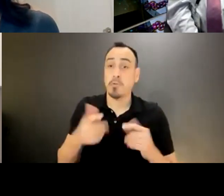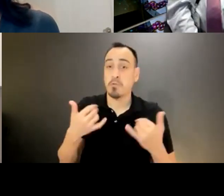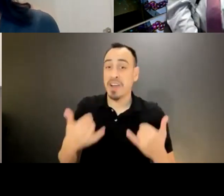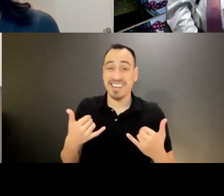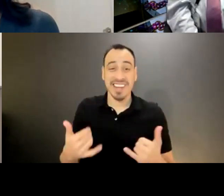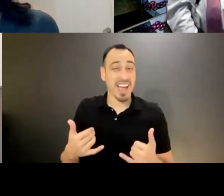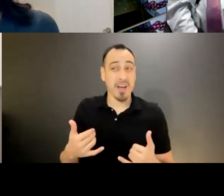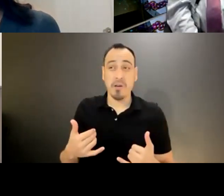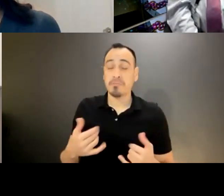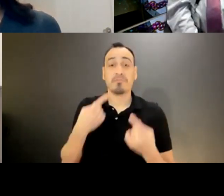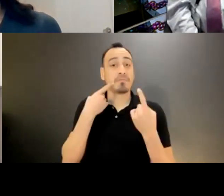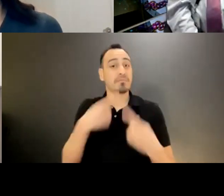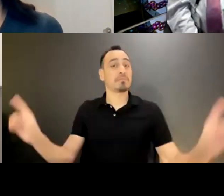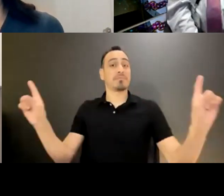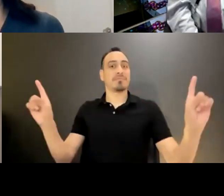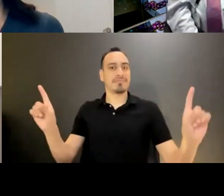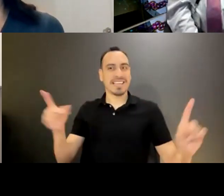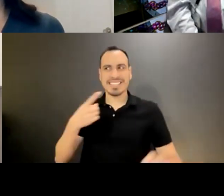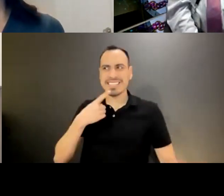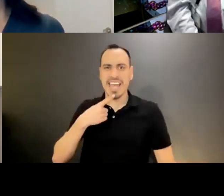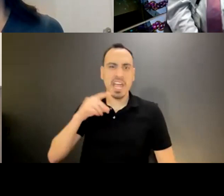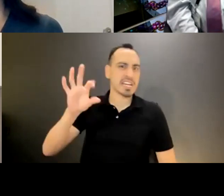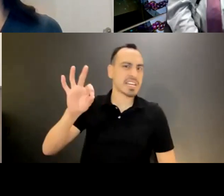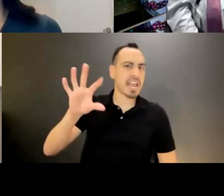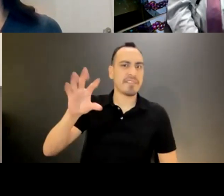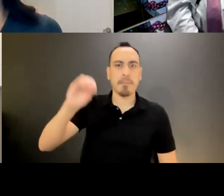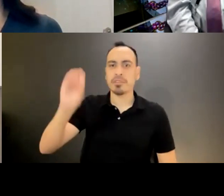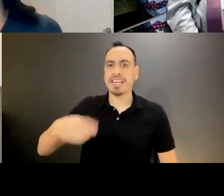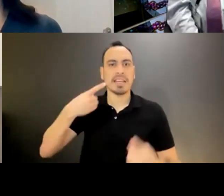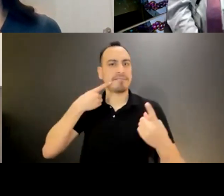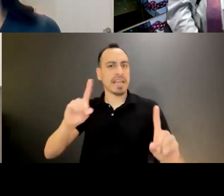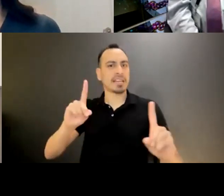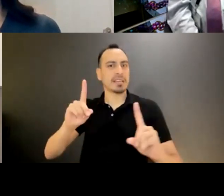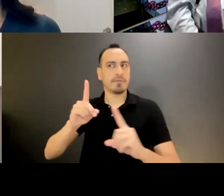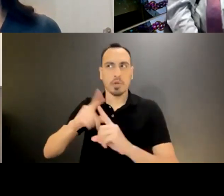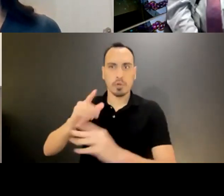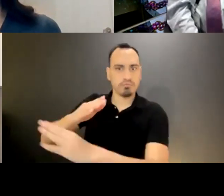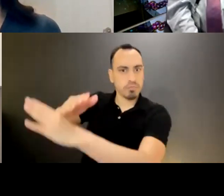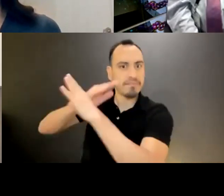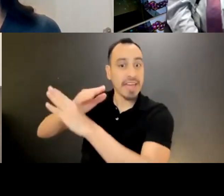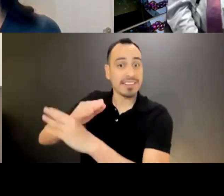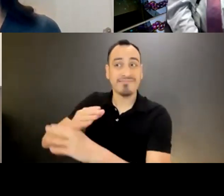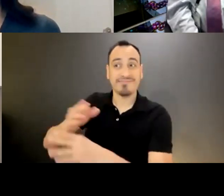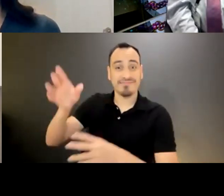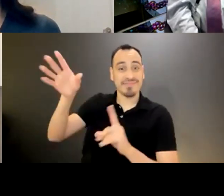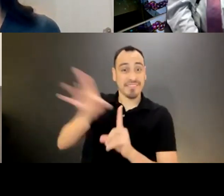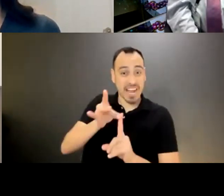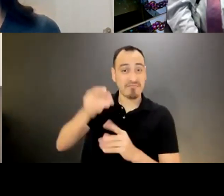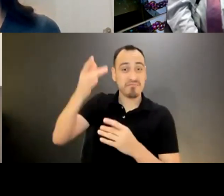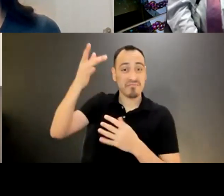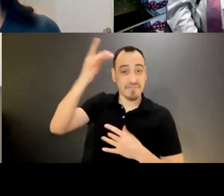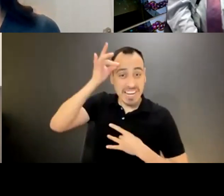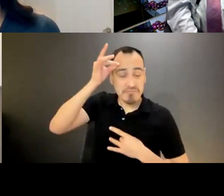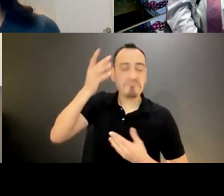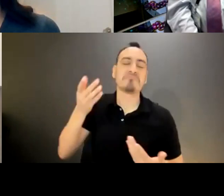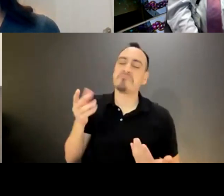certain that it is 95% effective in preventing infection. And so at